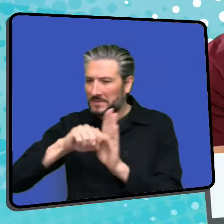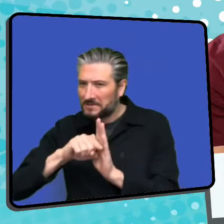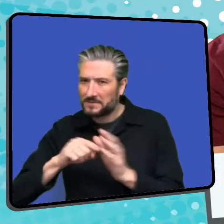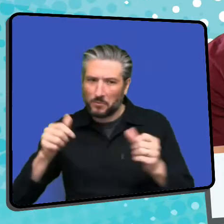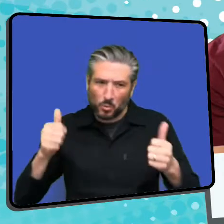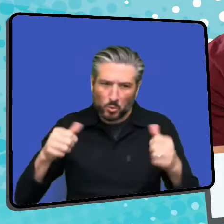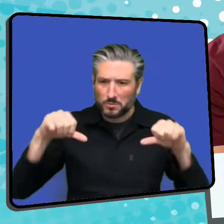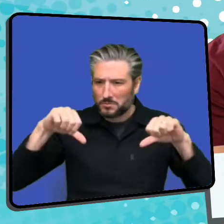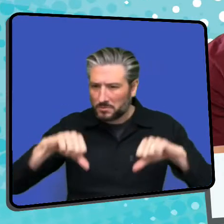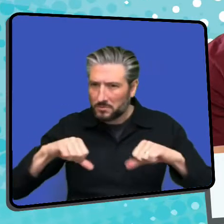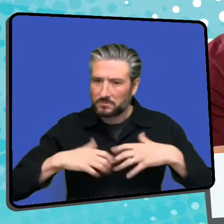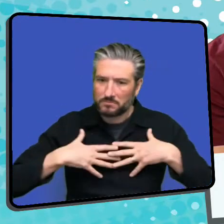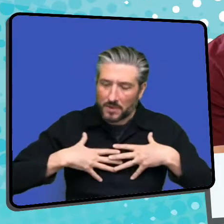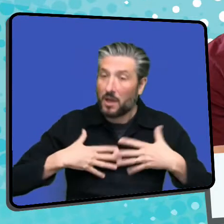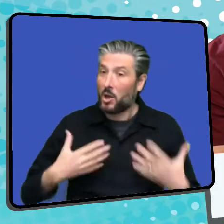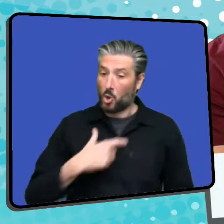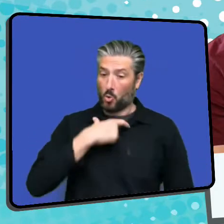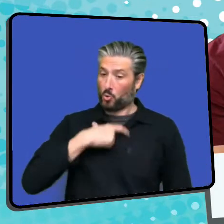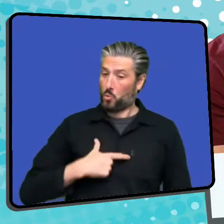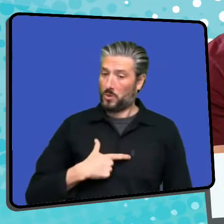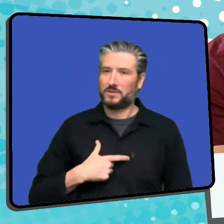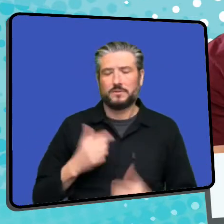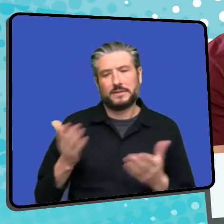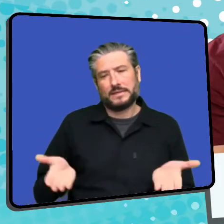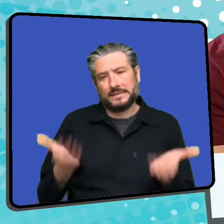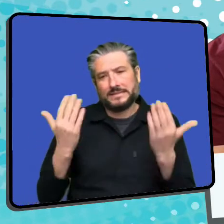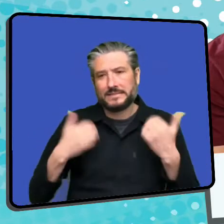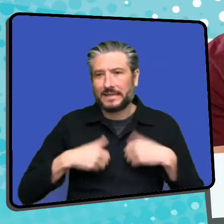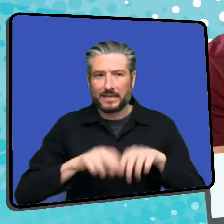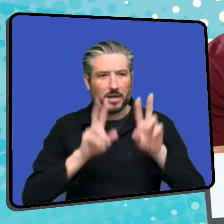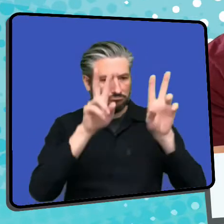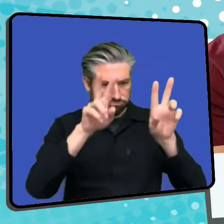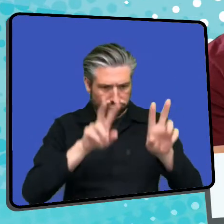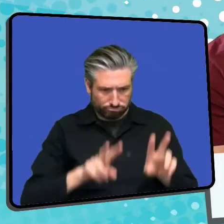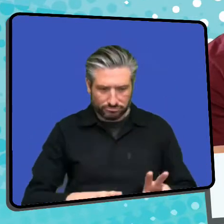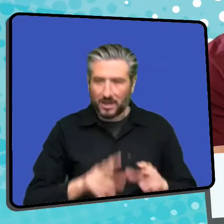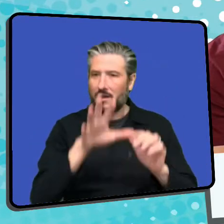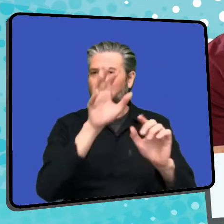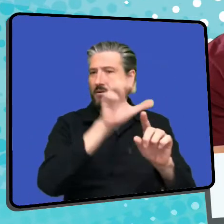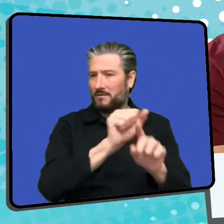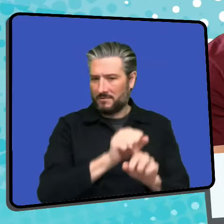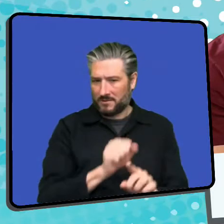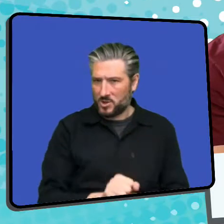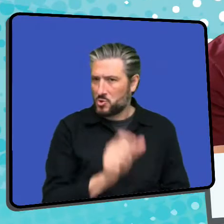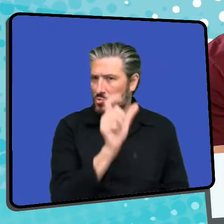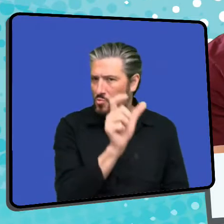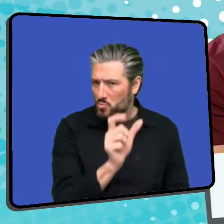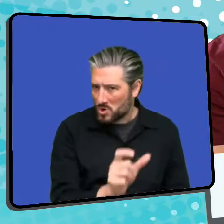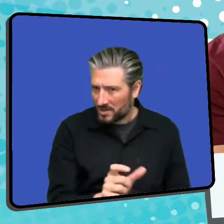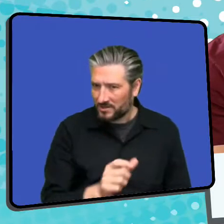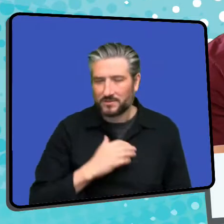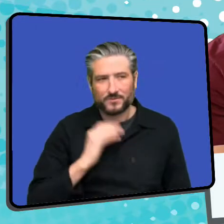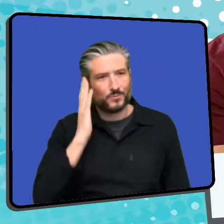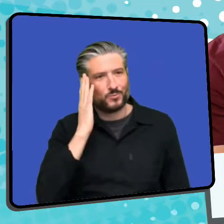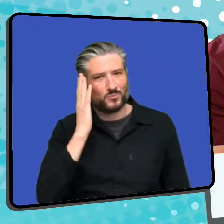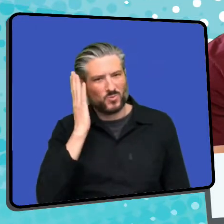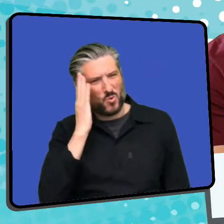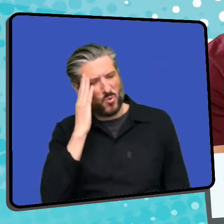identified by human reader, like any kind of advert, any kind of mail spam, something like